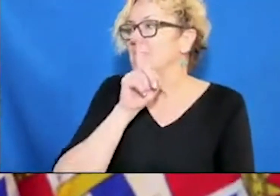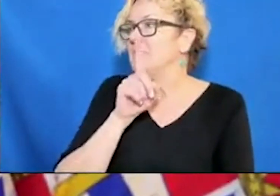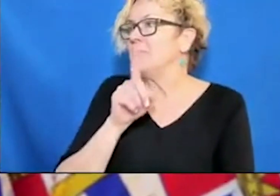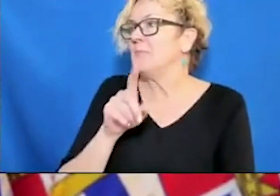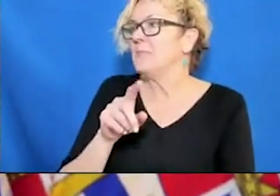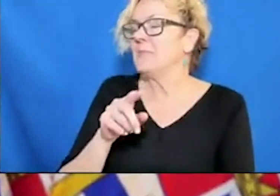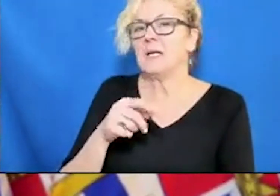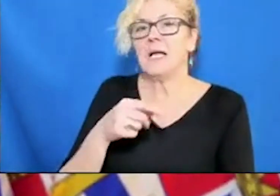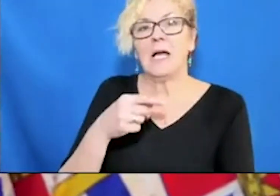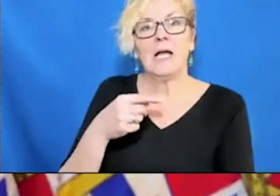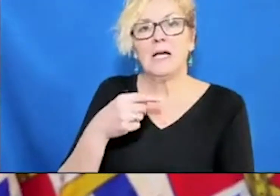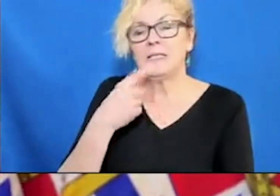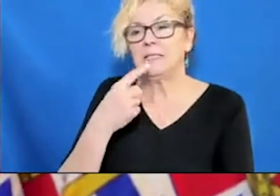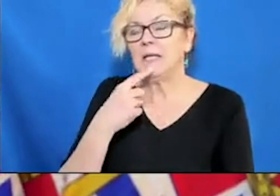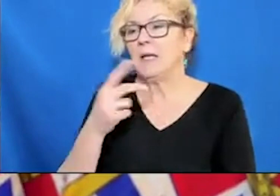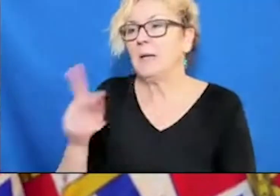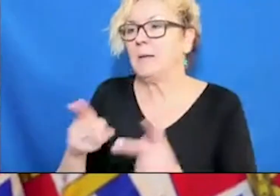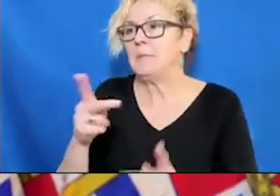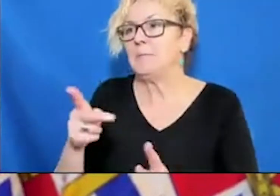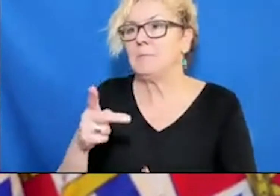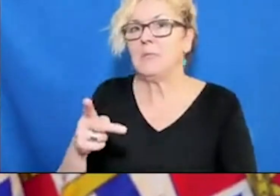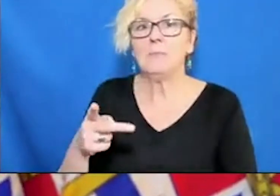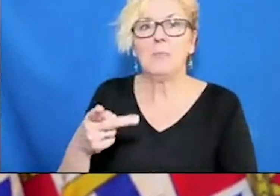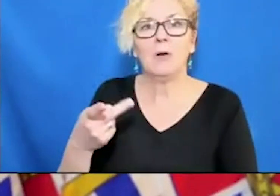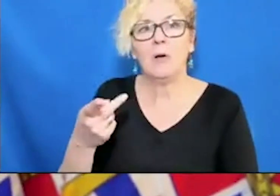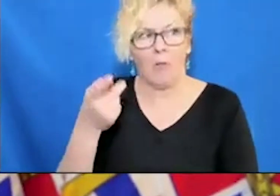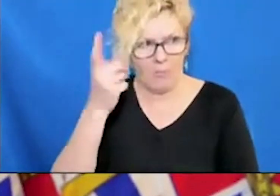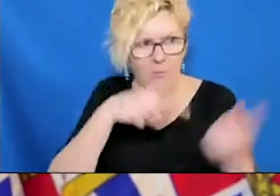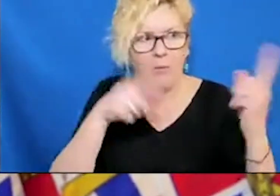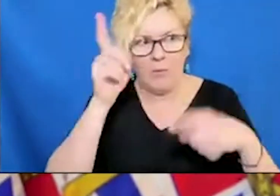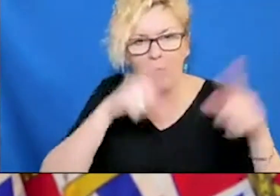So is the rule that you can only call